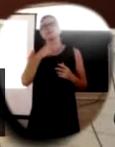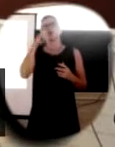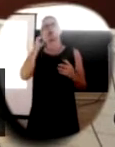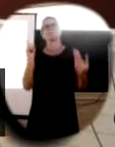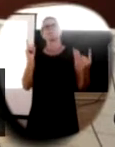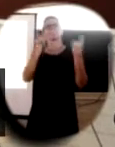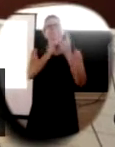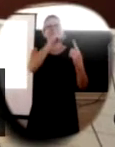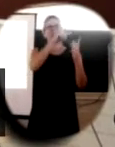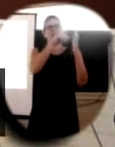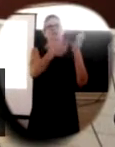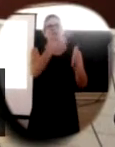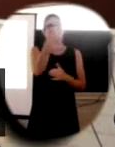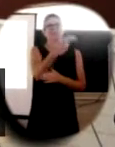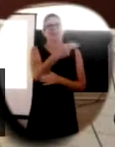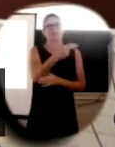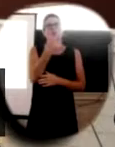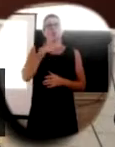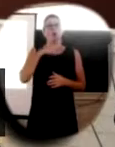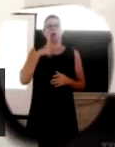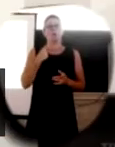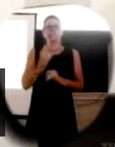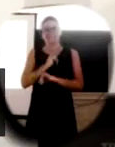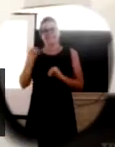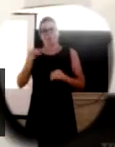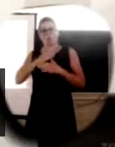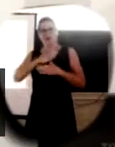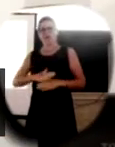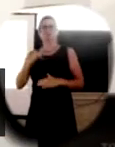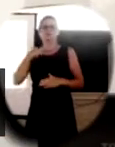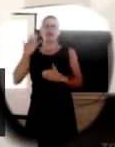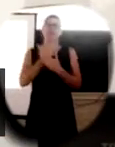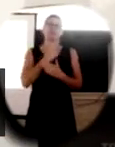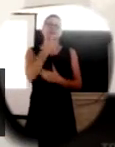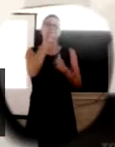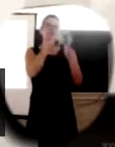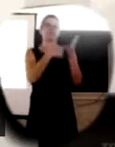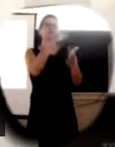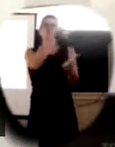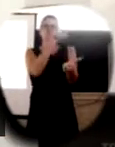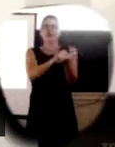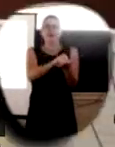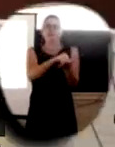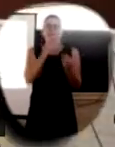and apologise for my diabolical behaviour on that day, as I would love to tell him how right he was.